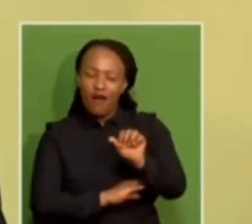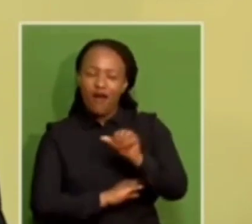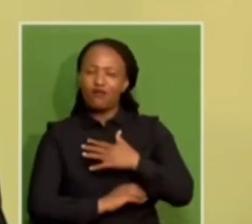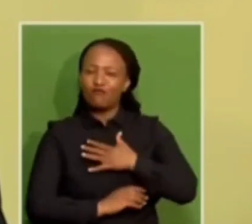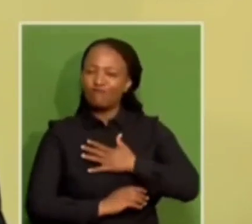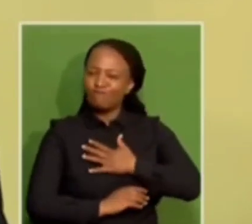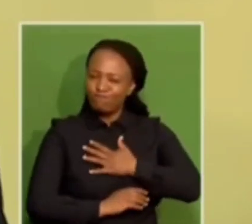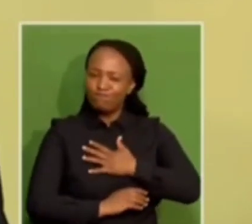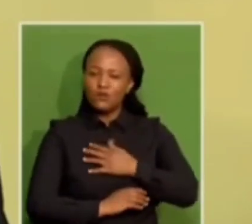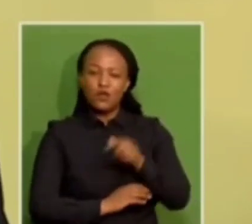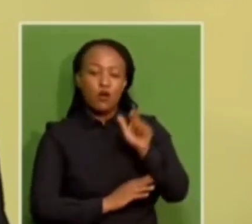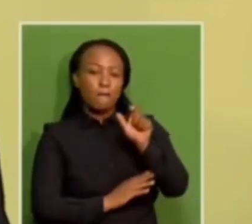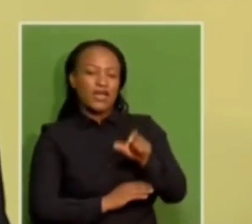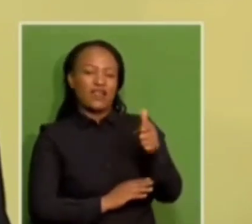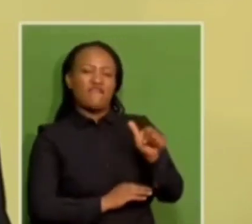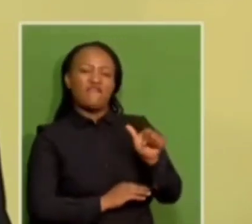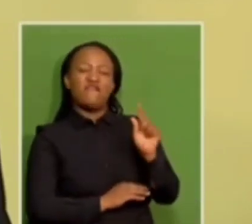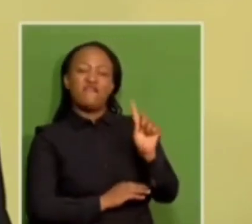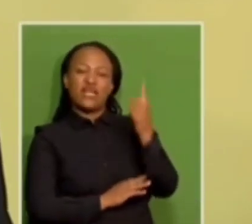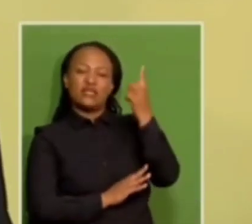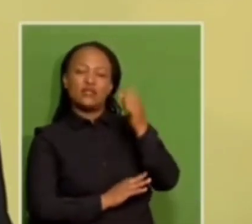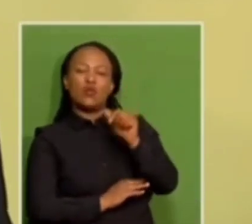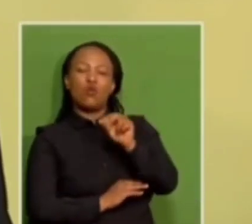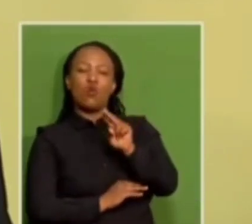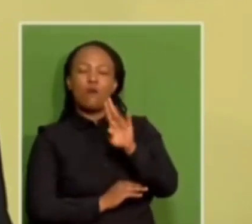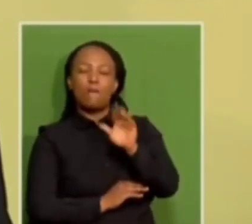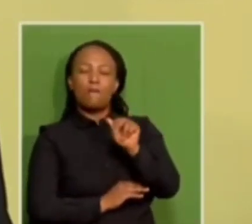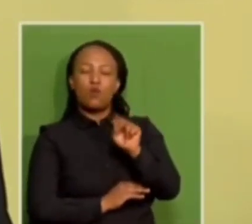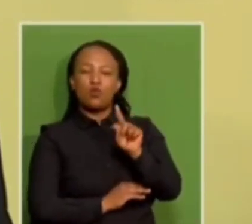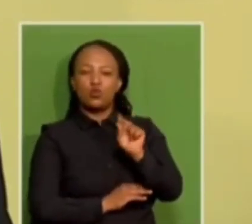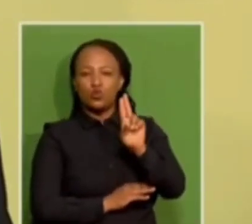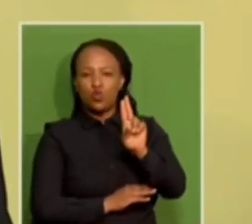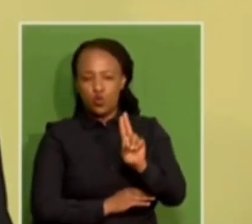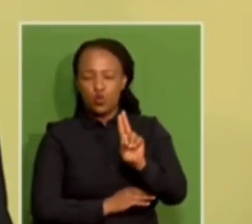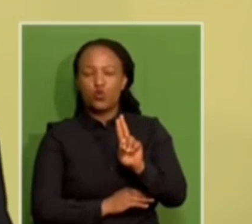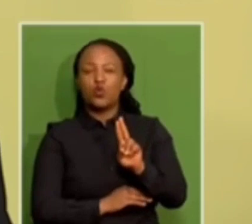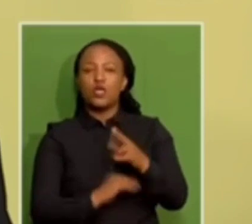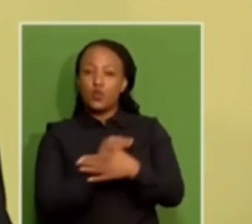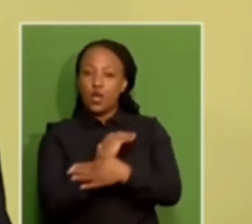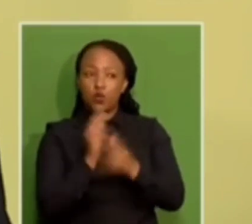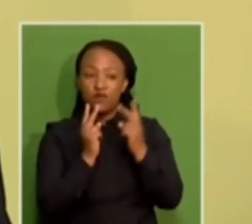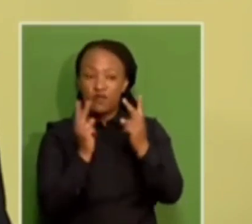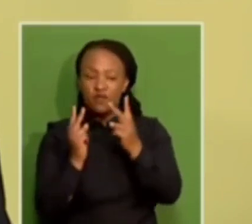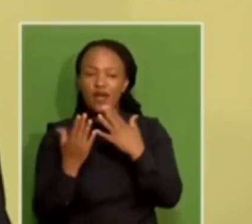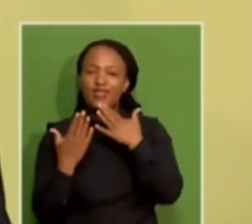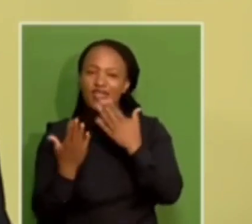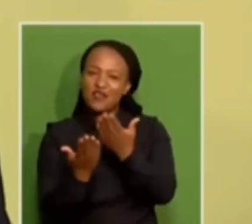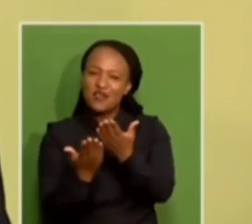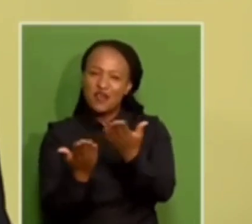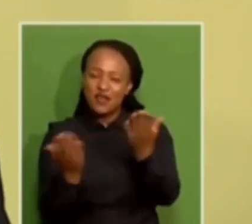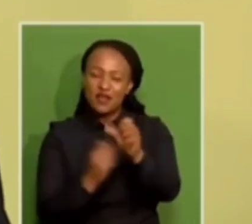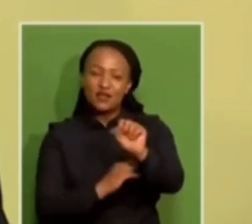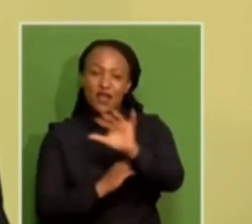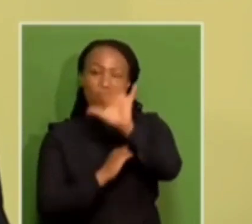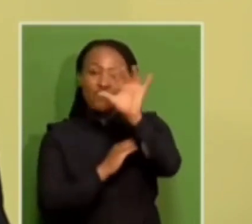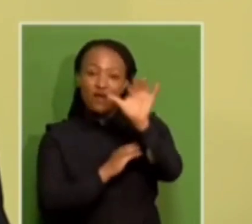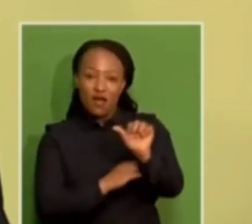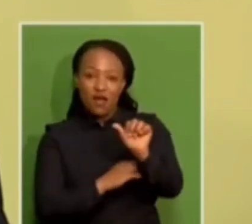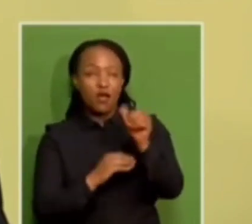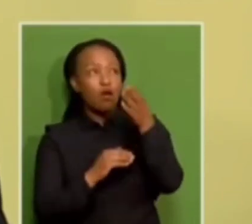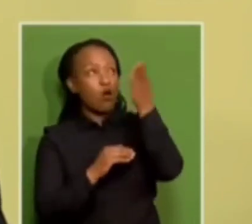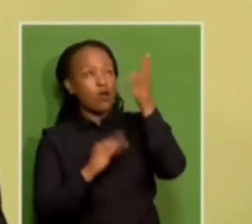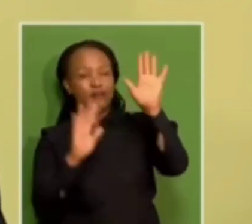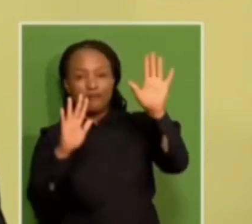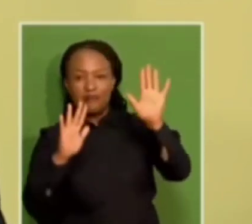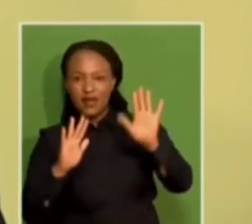of South African Ubuntu as they go around our country I thank you all God bless South